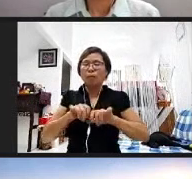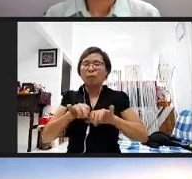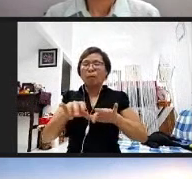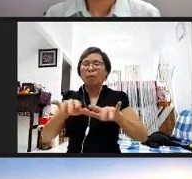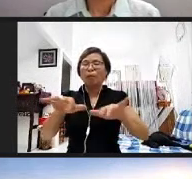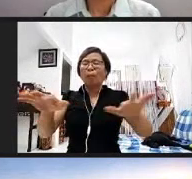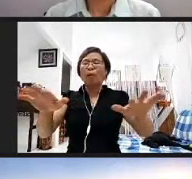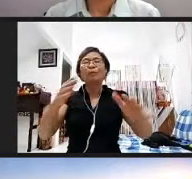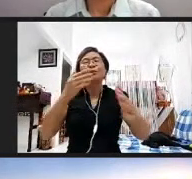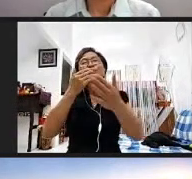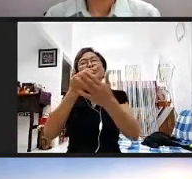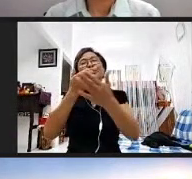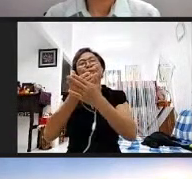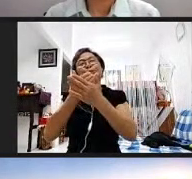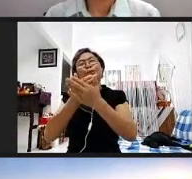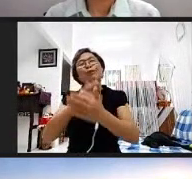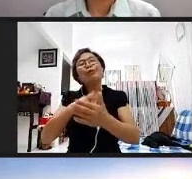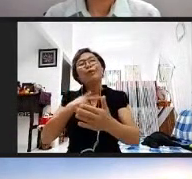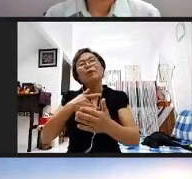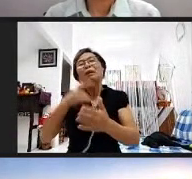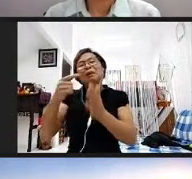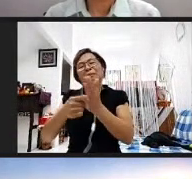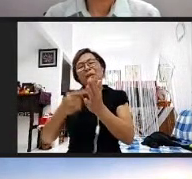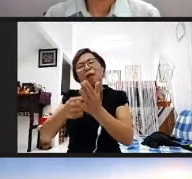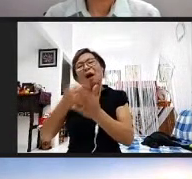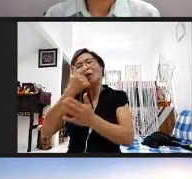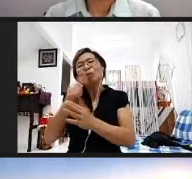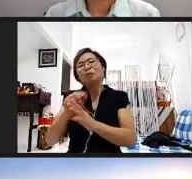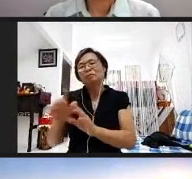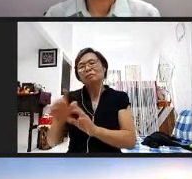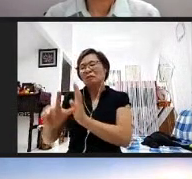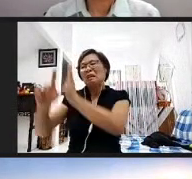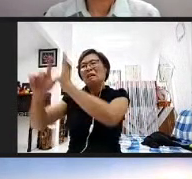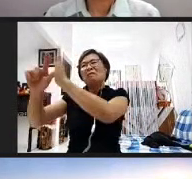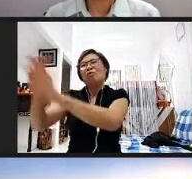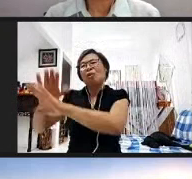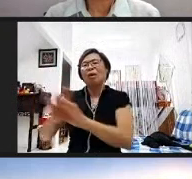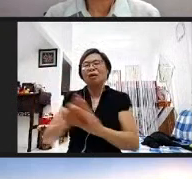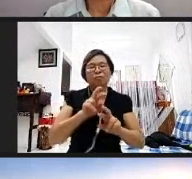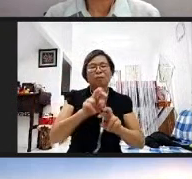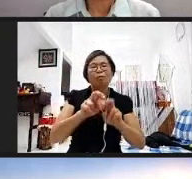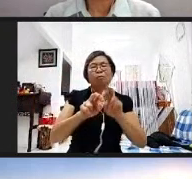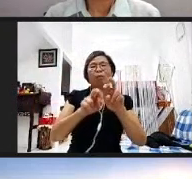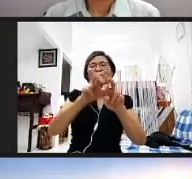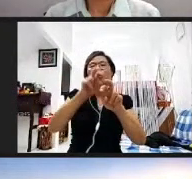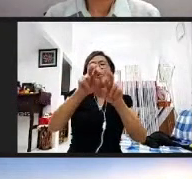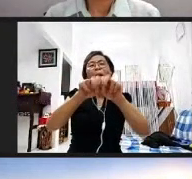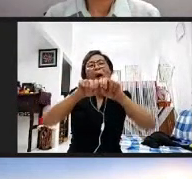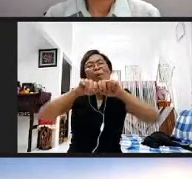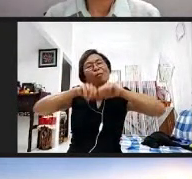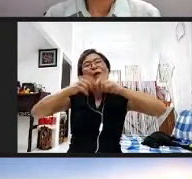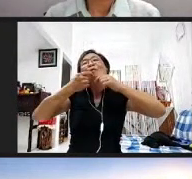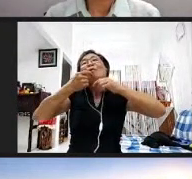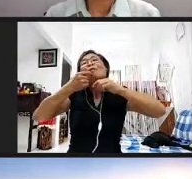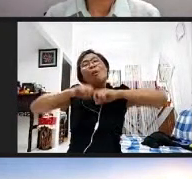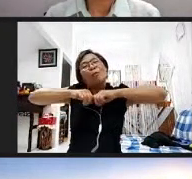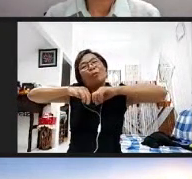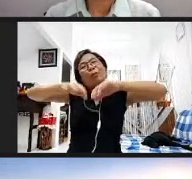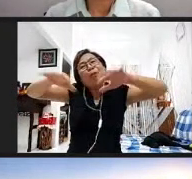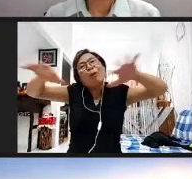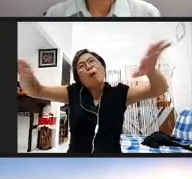take the lift. I climb the stairs. When I climb the stairs, I radiate loving kindness to everyone in the